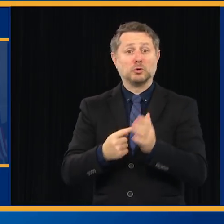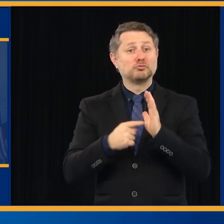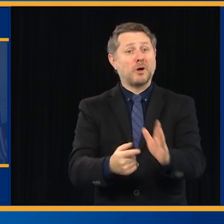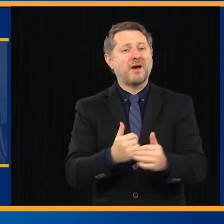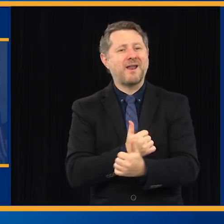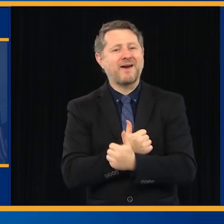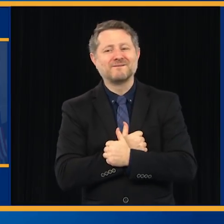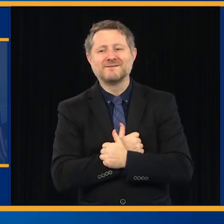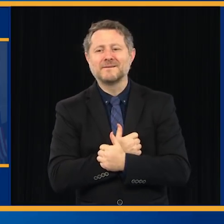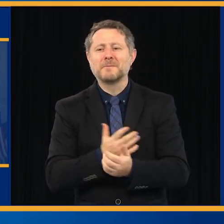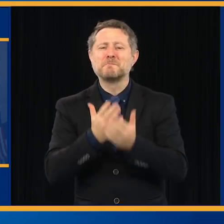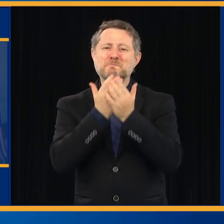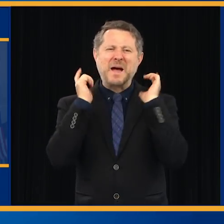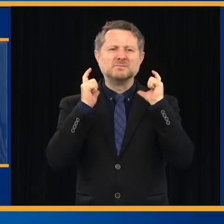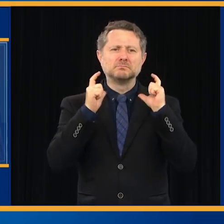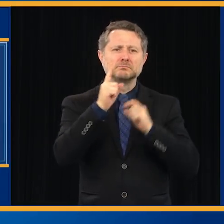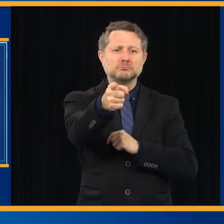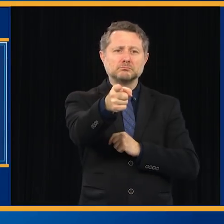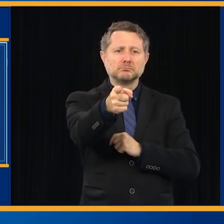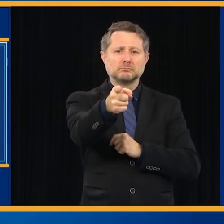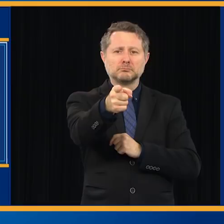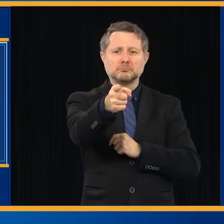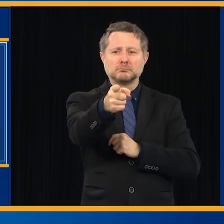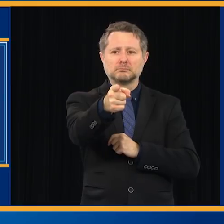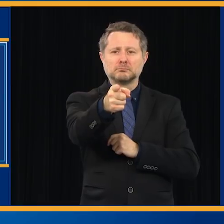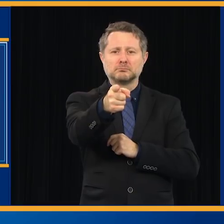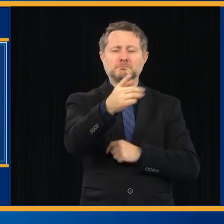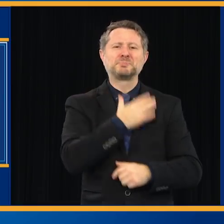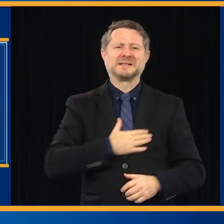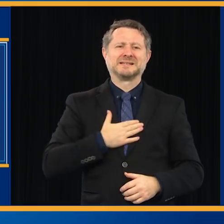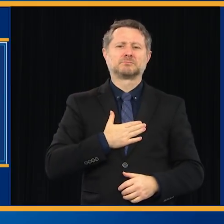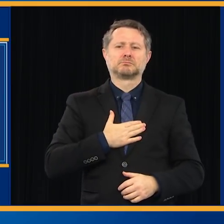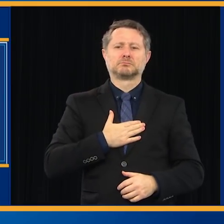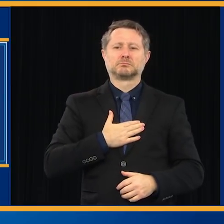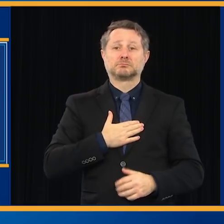By wearing a mask. Please. Questions? Governor, when you talked about